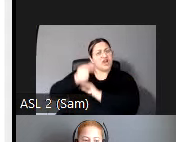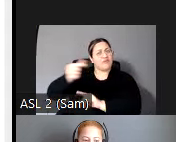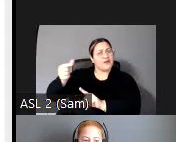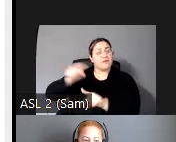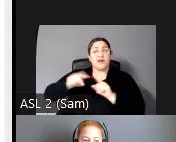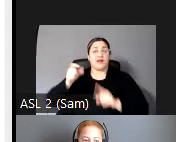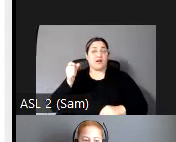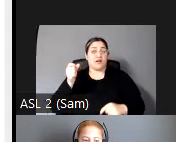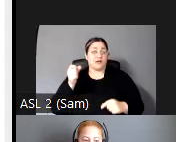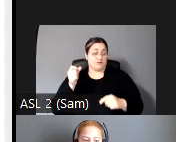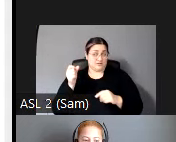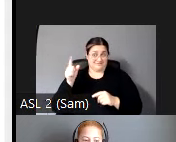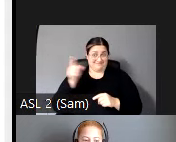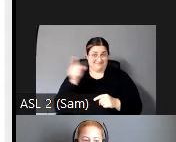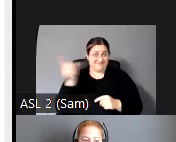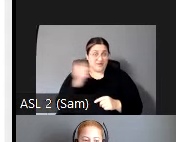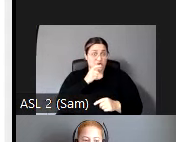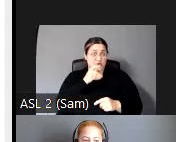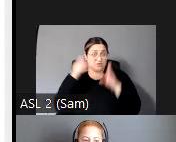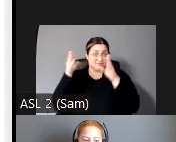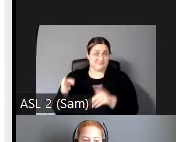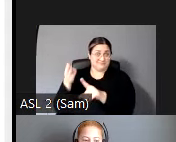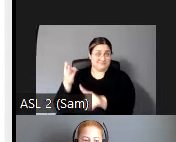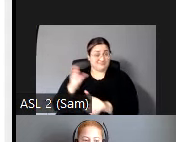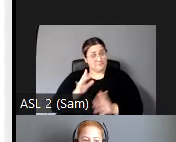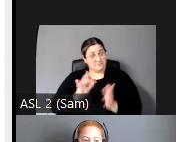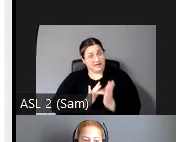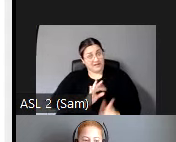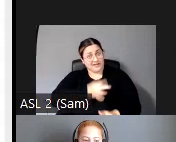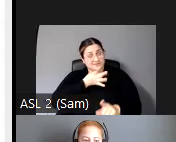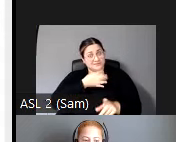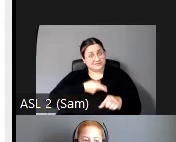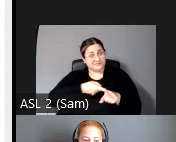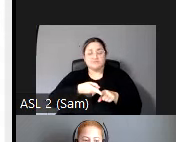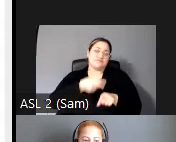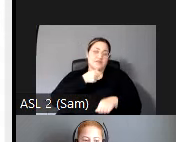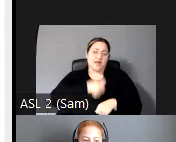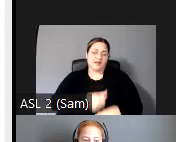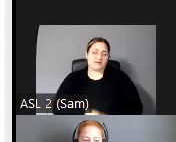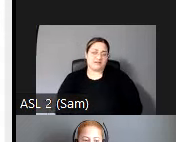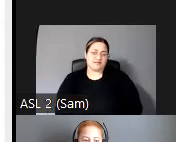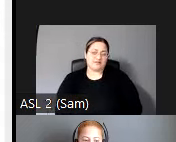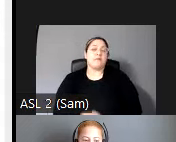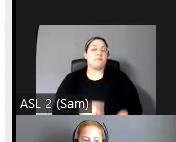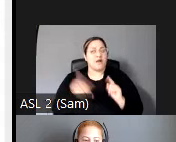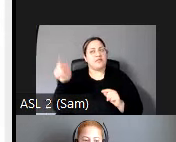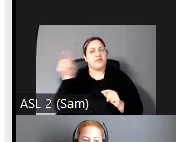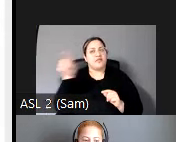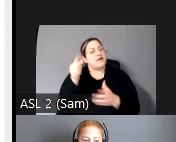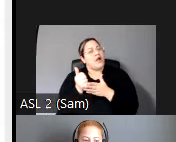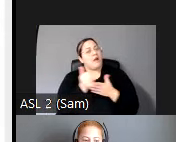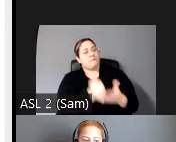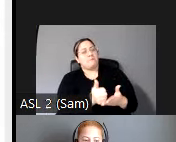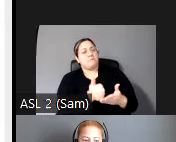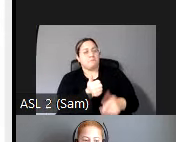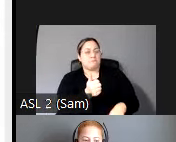help you find out whether or not a person has the ability to understand and appreciate a decision, like a